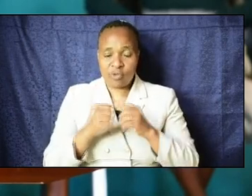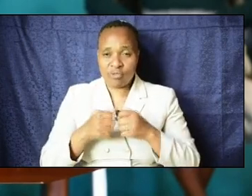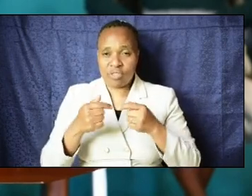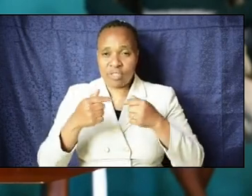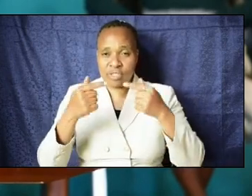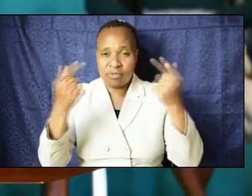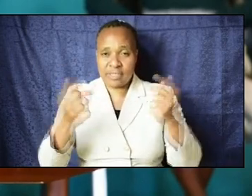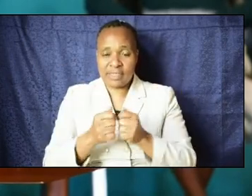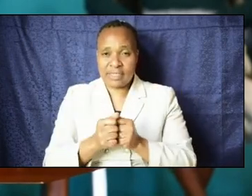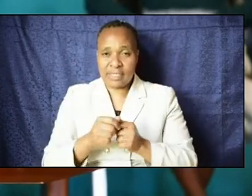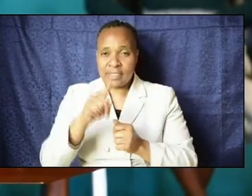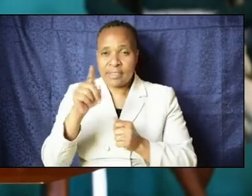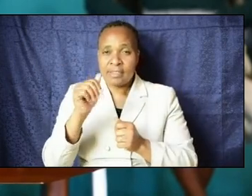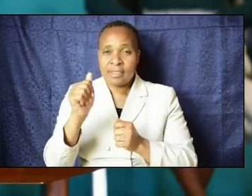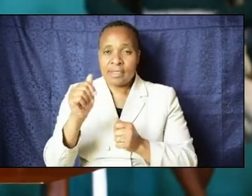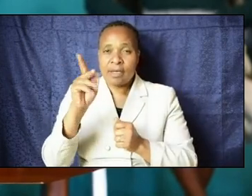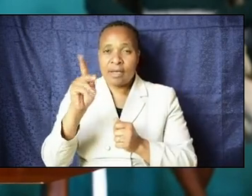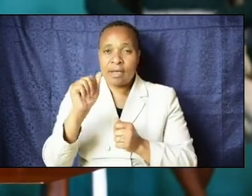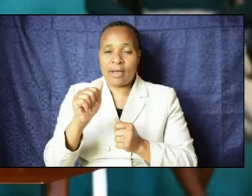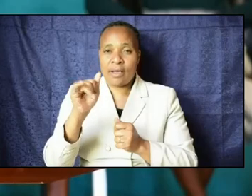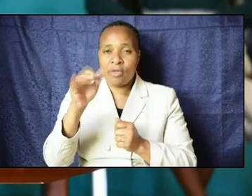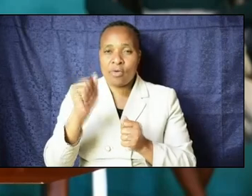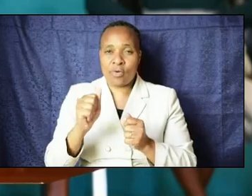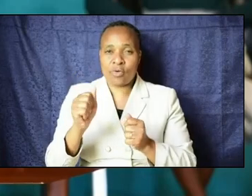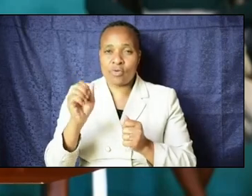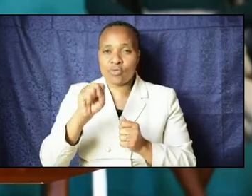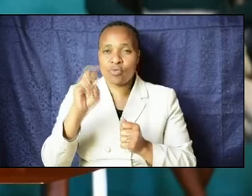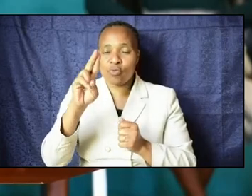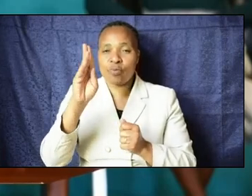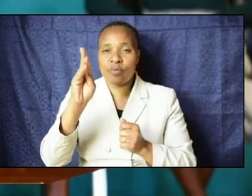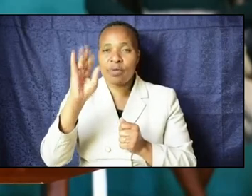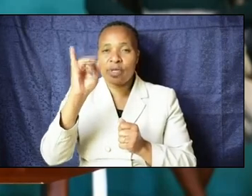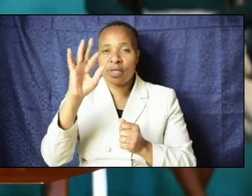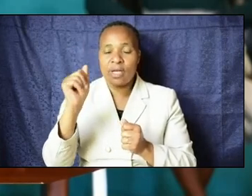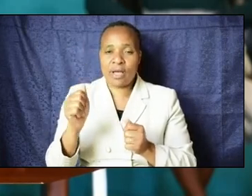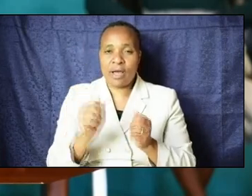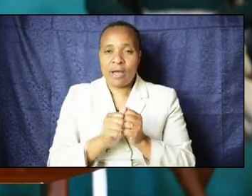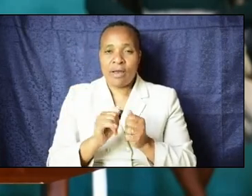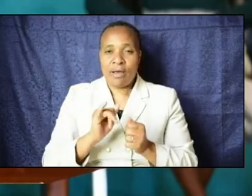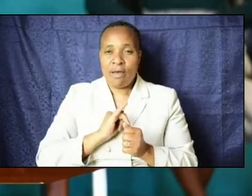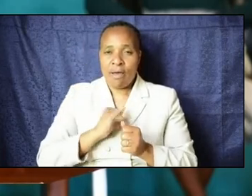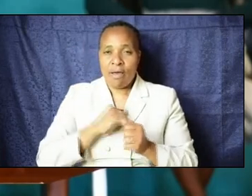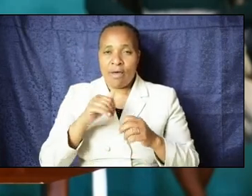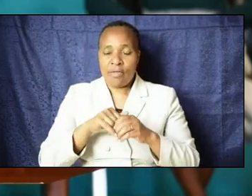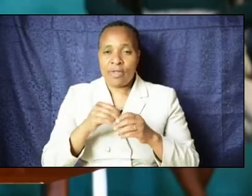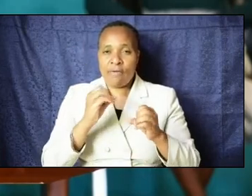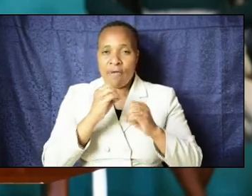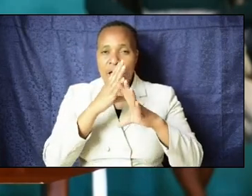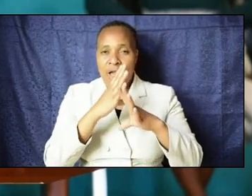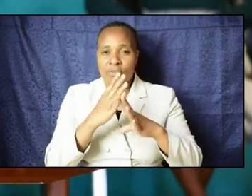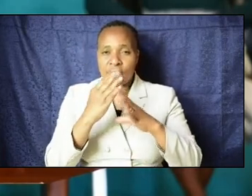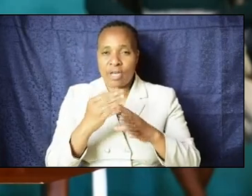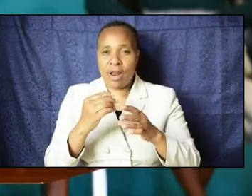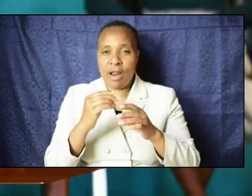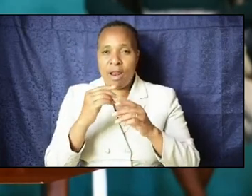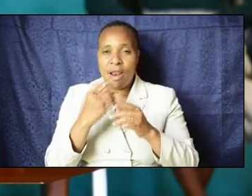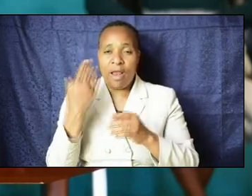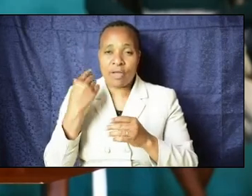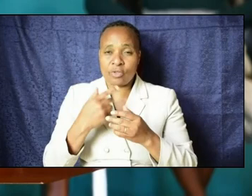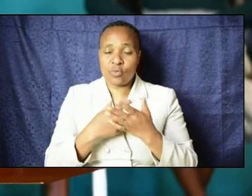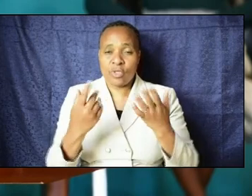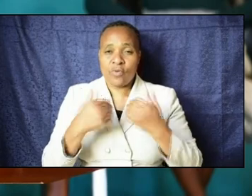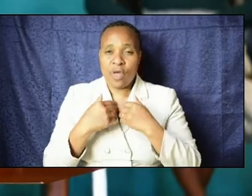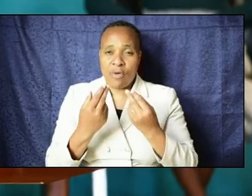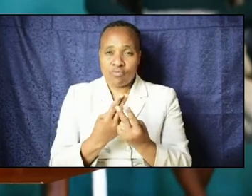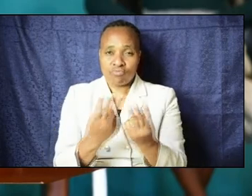saxophone, Sakai on the trumpet, Subira on the clarinet, Amy, Seth, and I on the violin. Lastly, we have the lesson